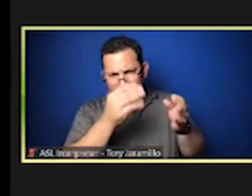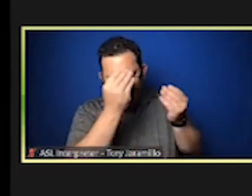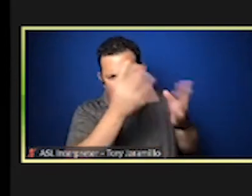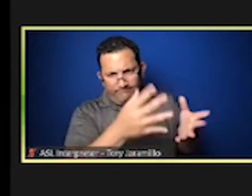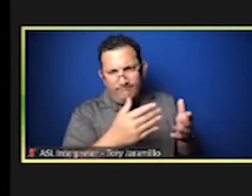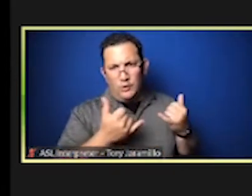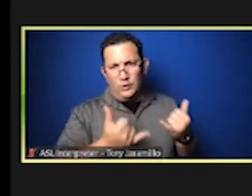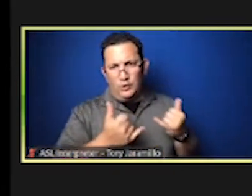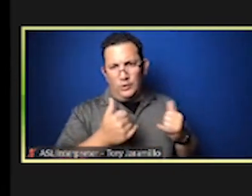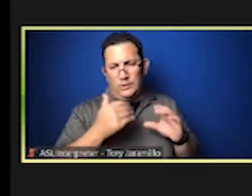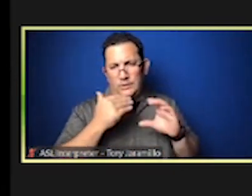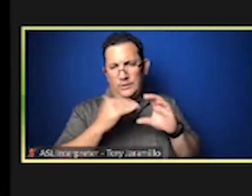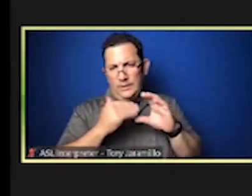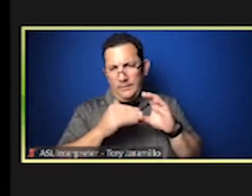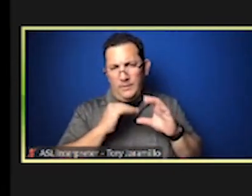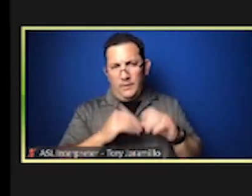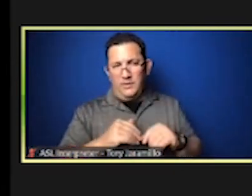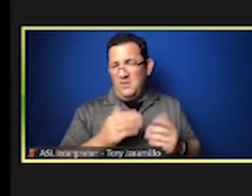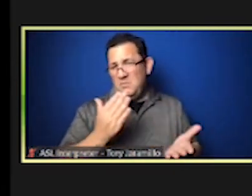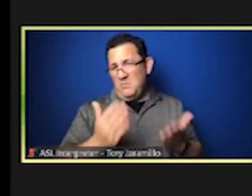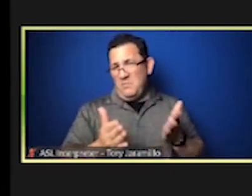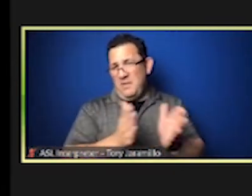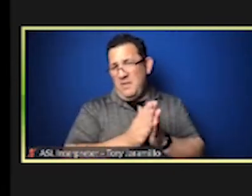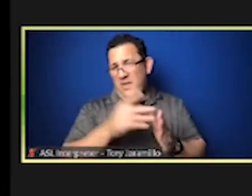for parent progress emails.